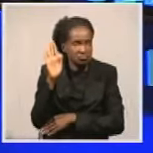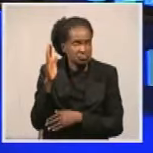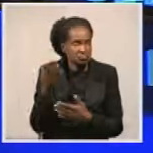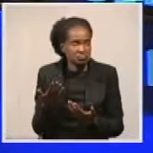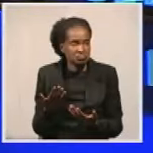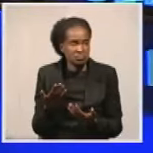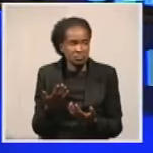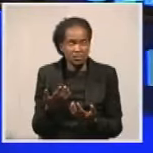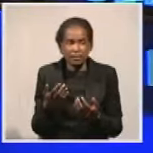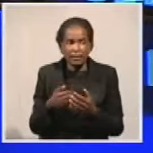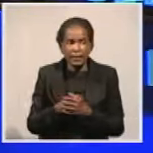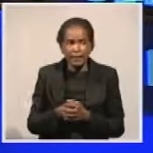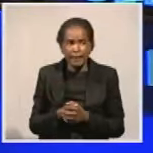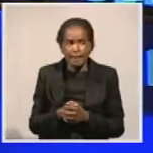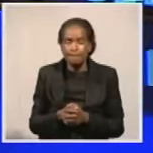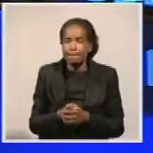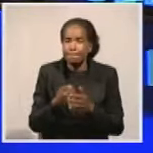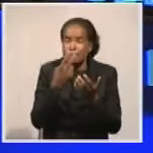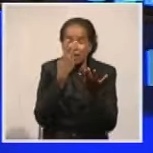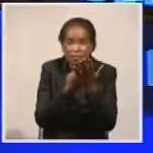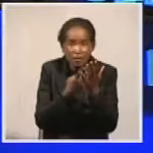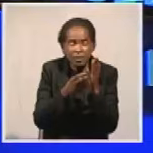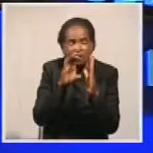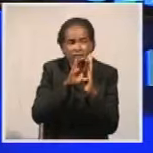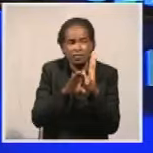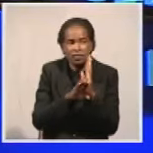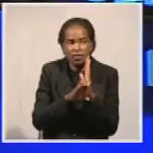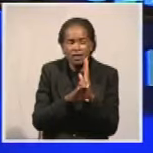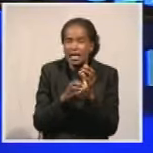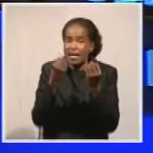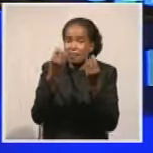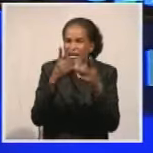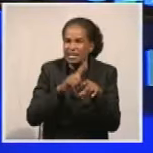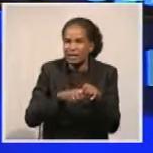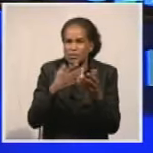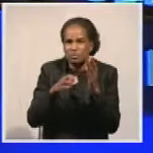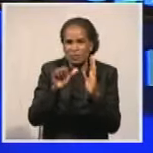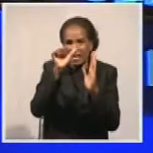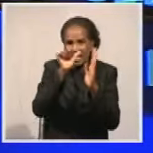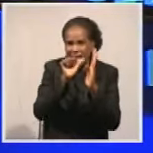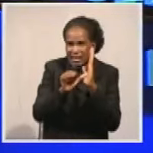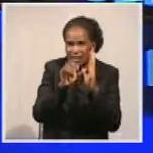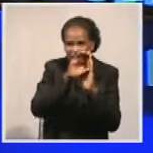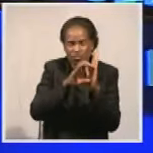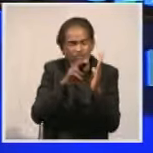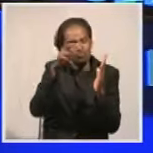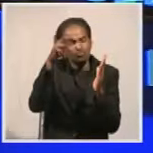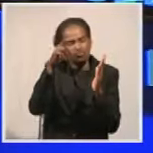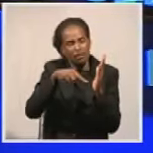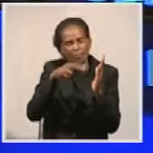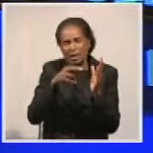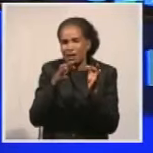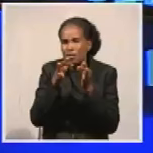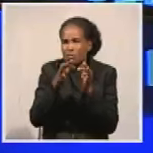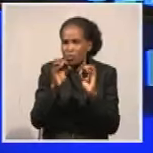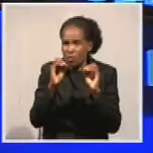Although these are articles we normally do not deal with on daily basis, but they are very, very